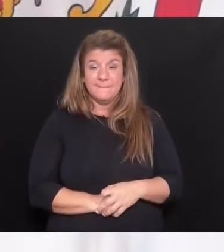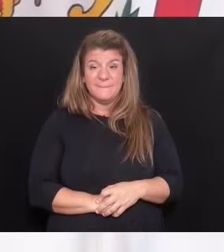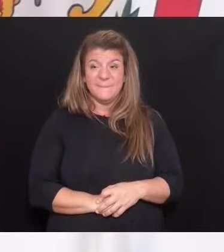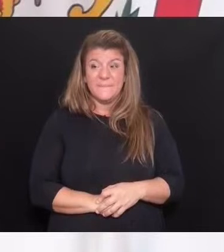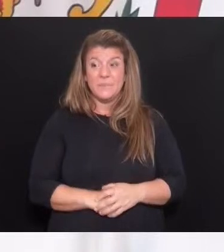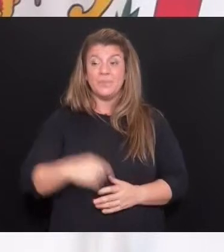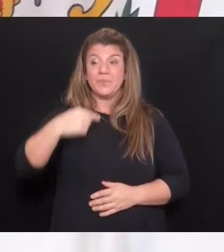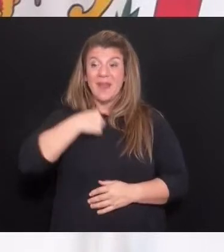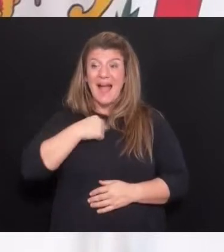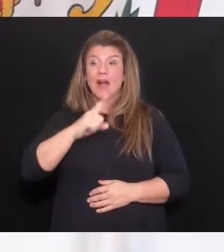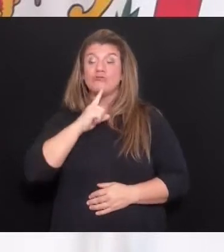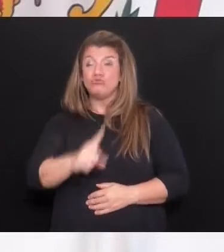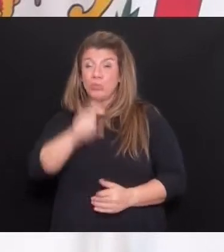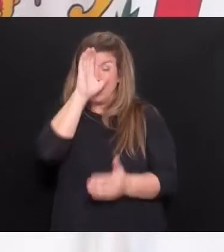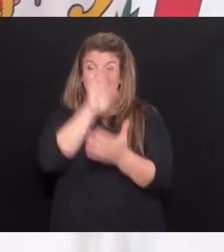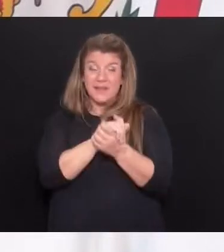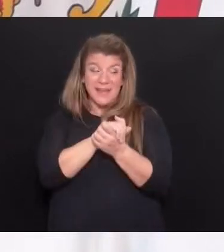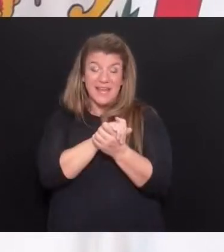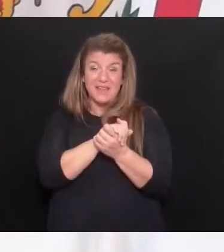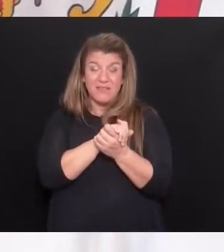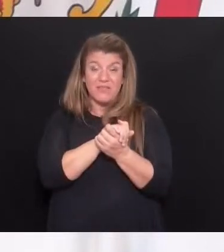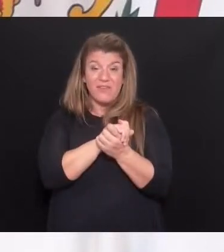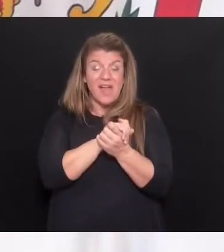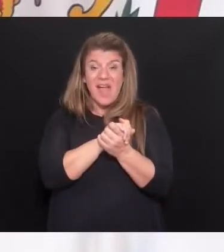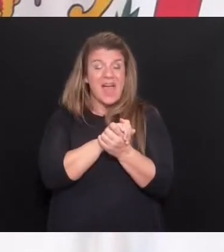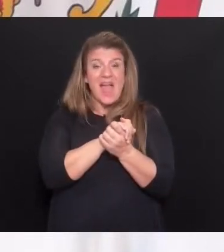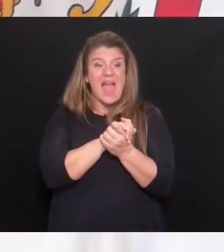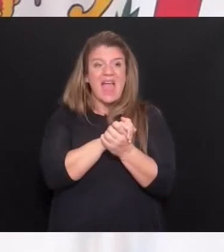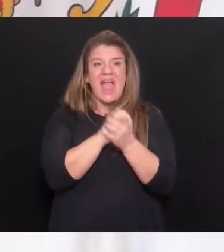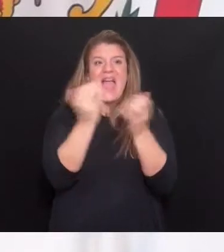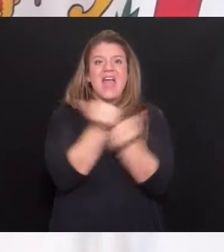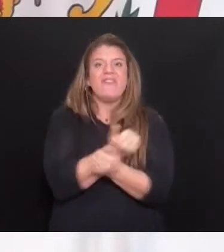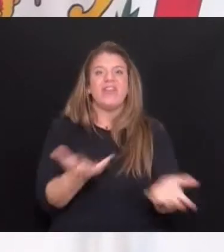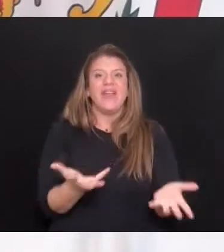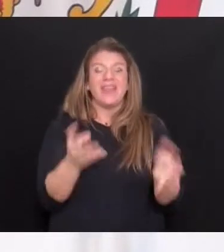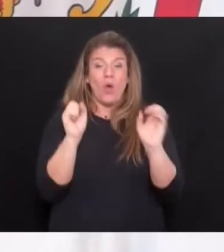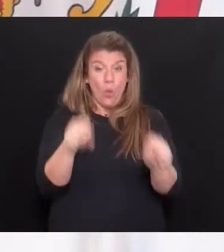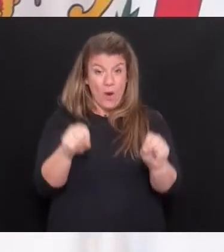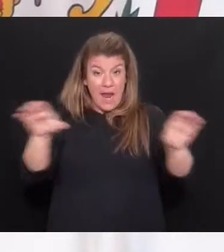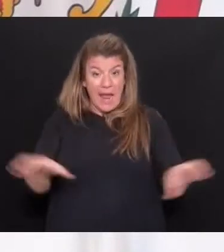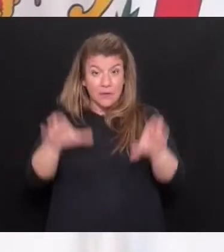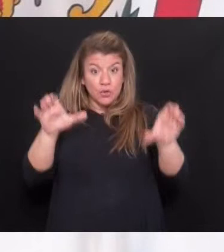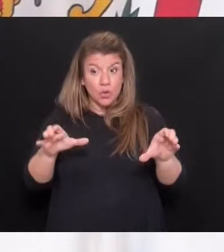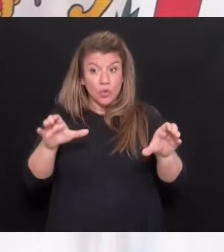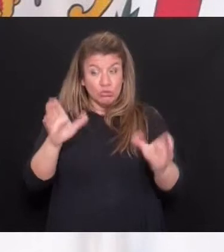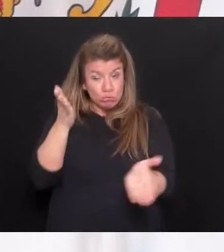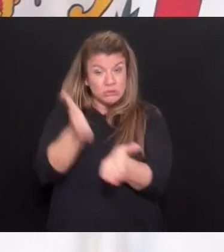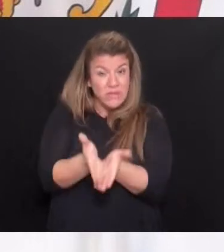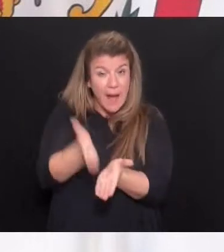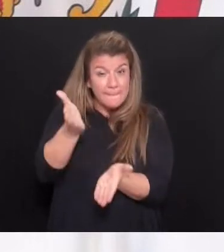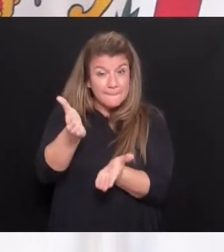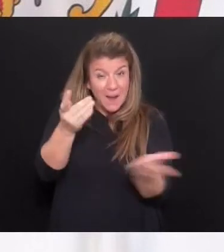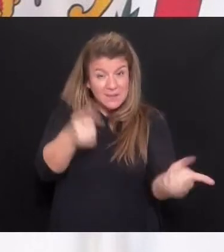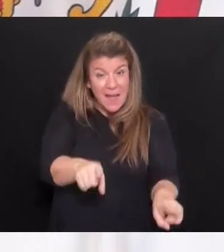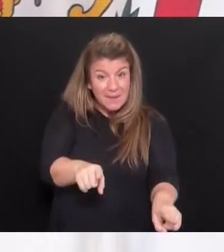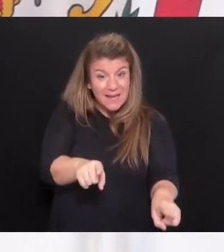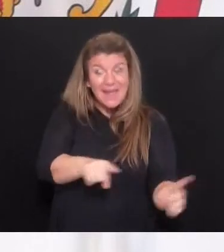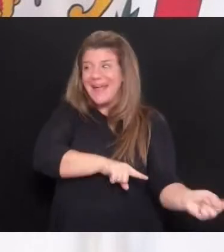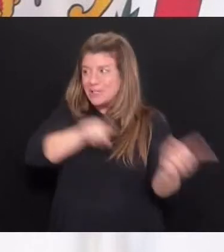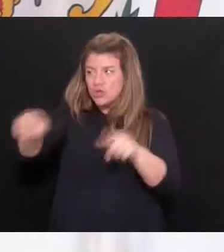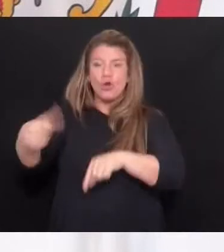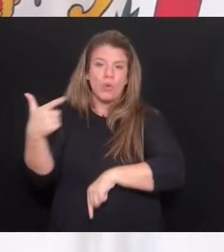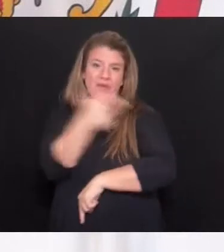I truly believe that all we've got, all we can possibly do to stop this is to get